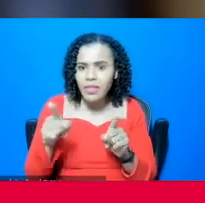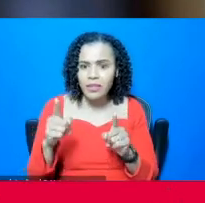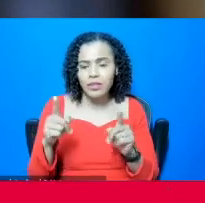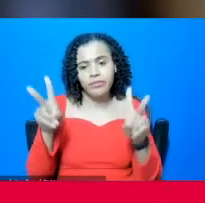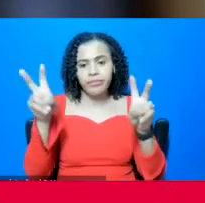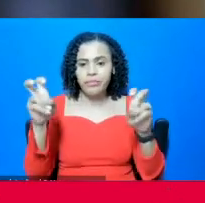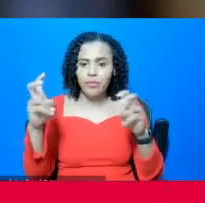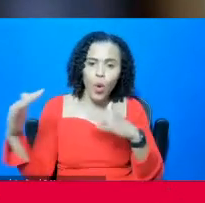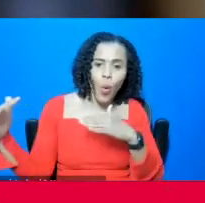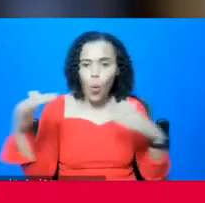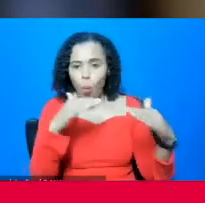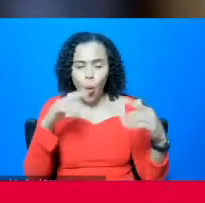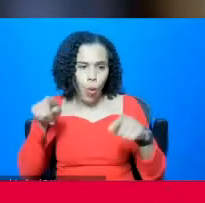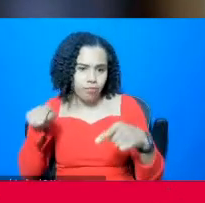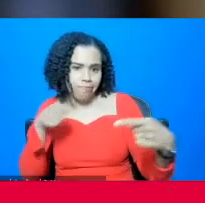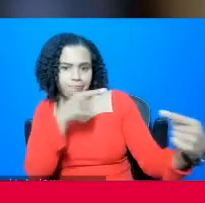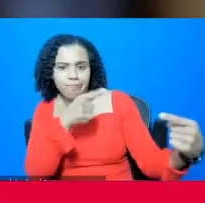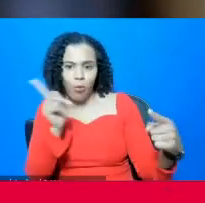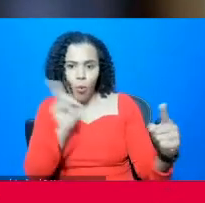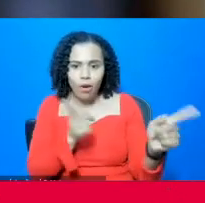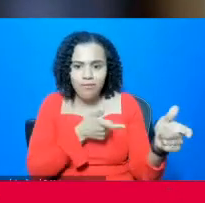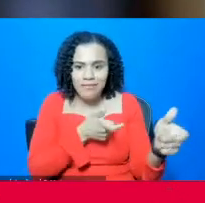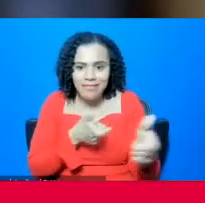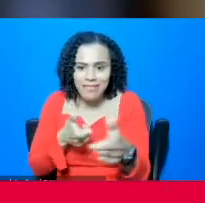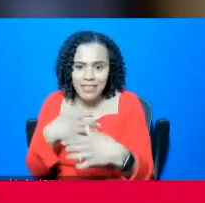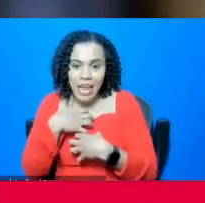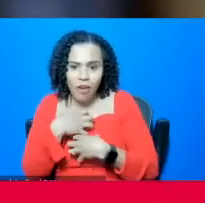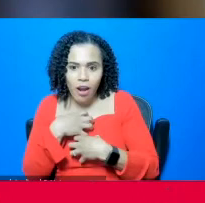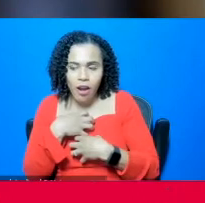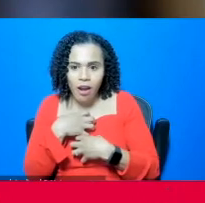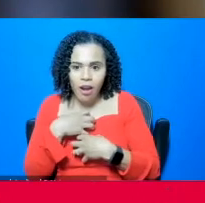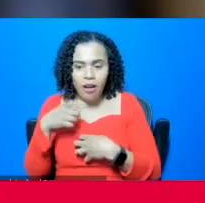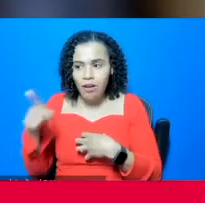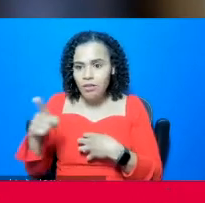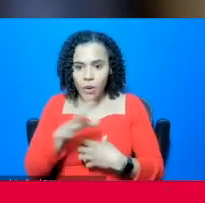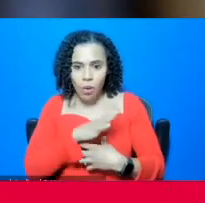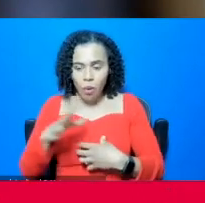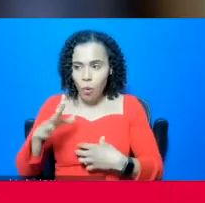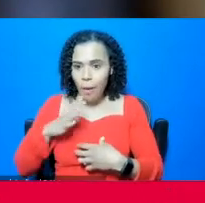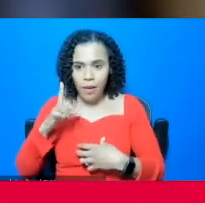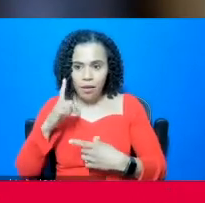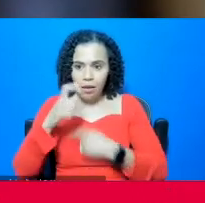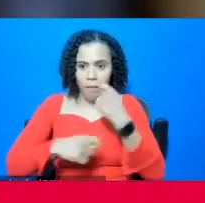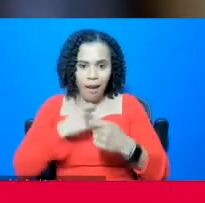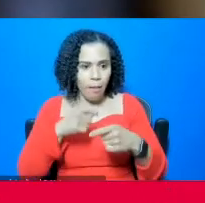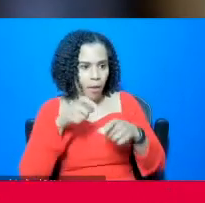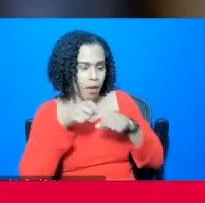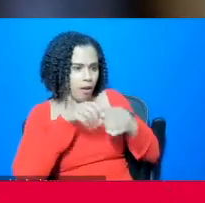terror is this idea of weaponizing disability so that it's a burden. That in of itself